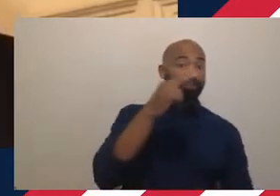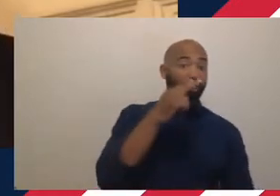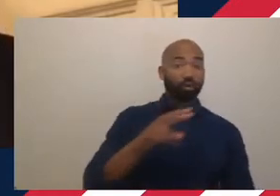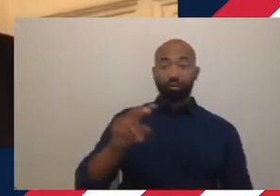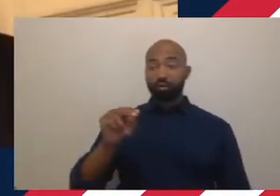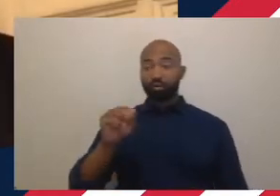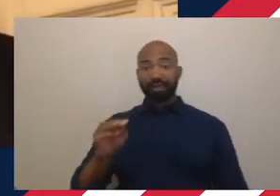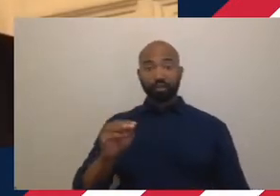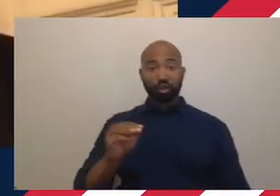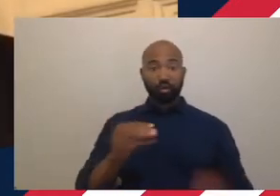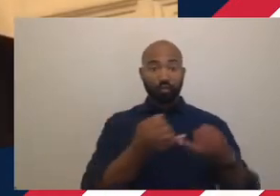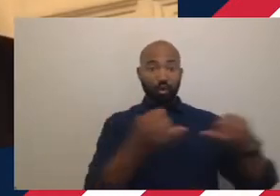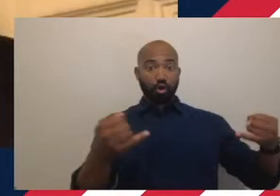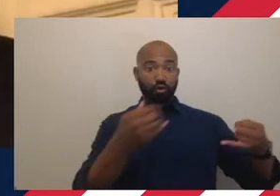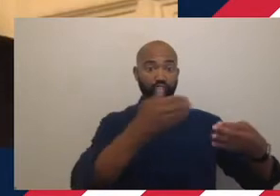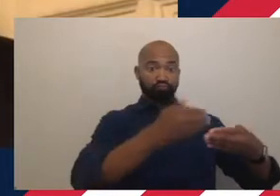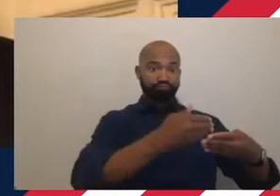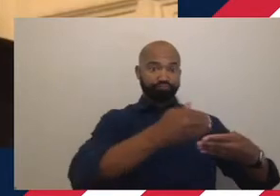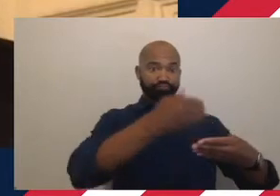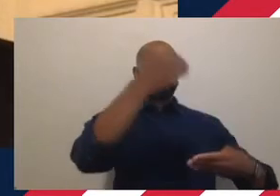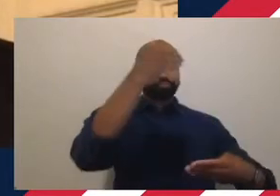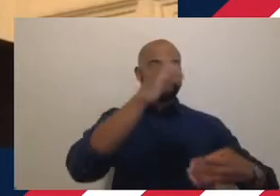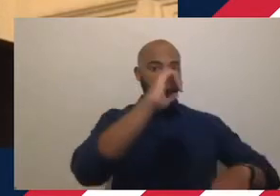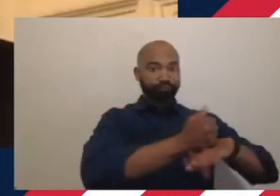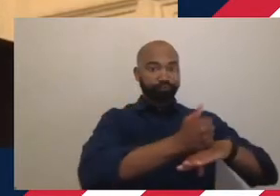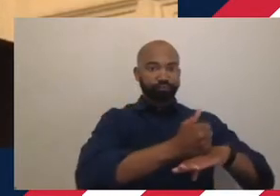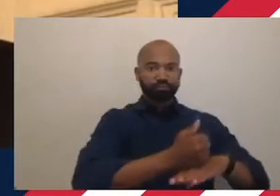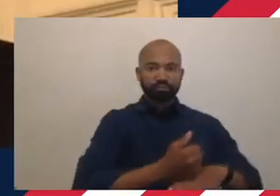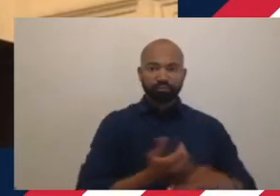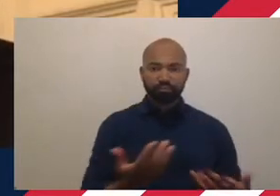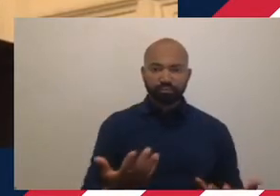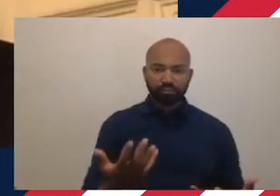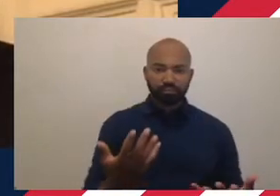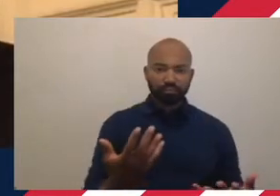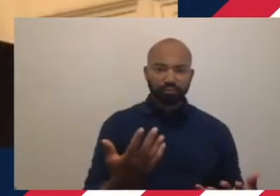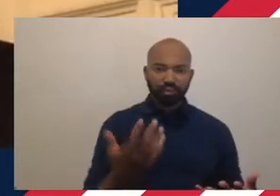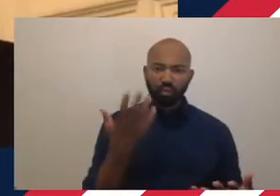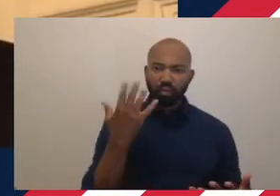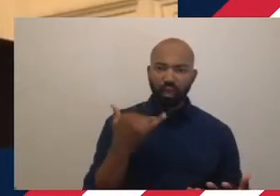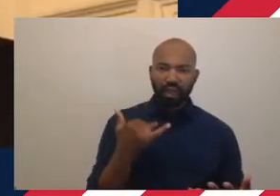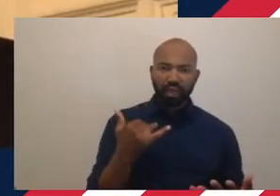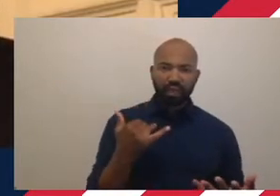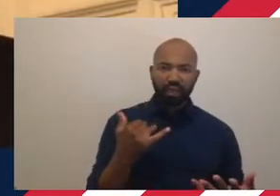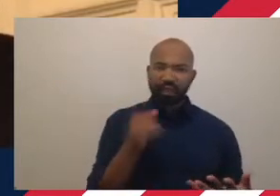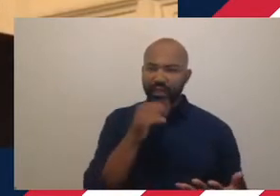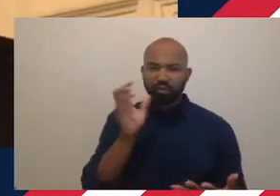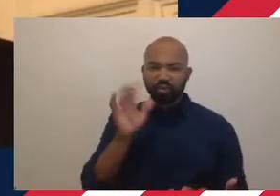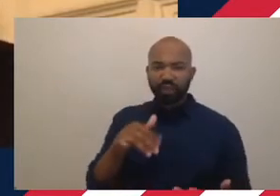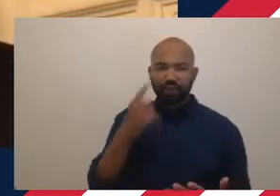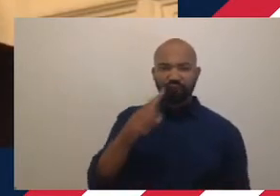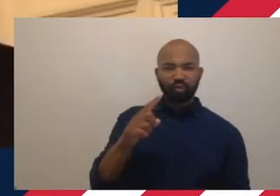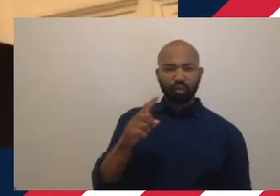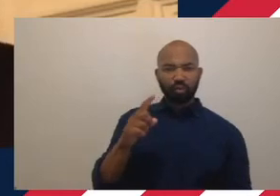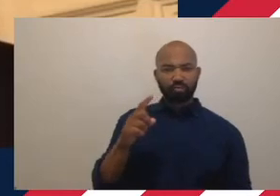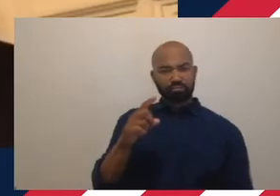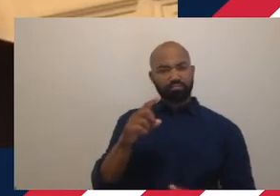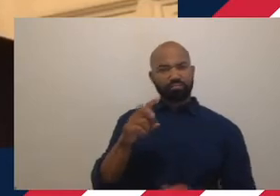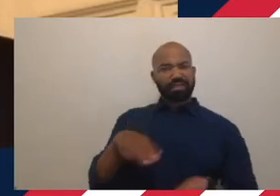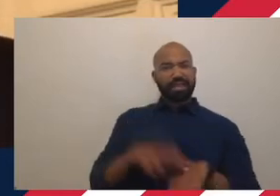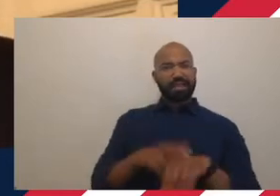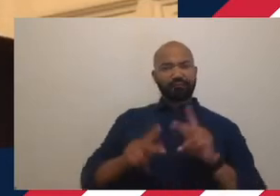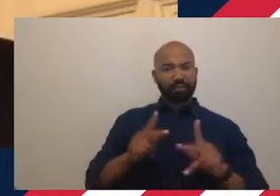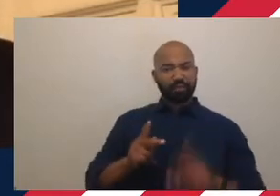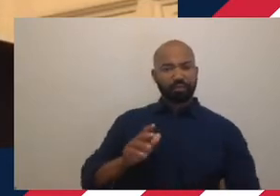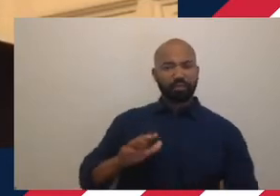putting all these laws aside or policies, why couldn't you do the same in Indian country? And, I ran out